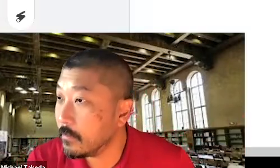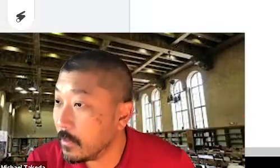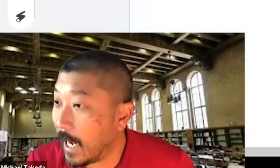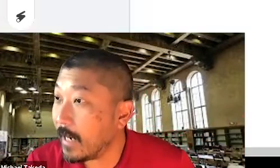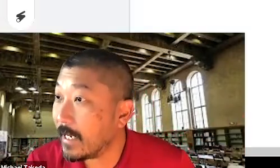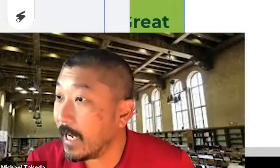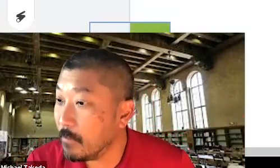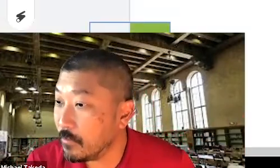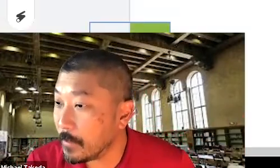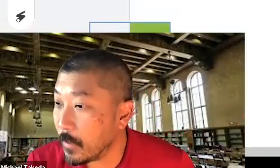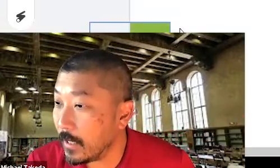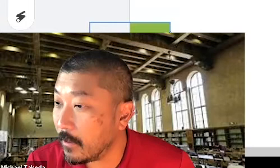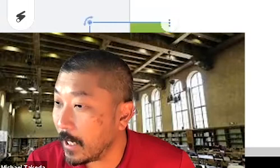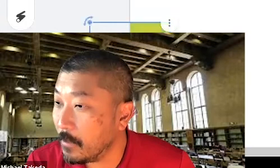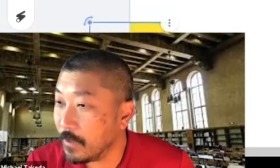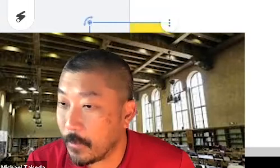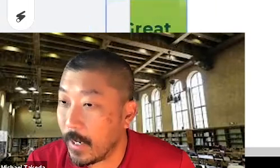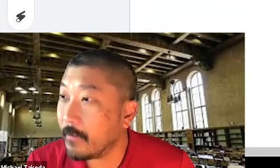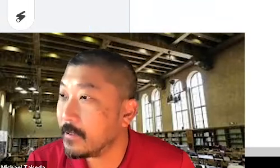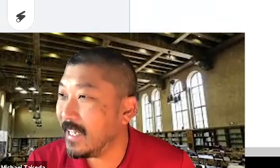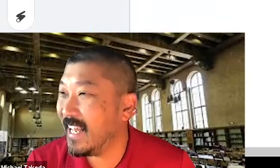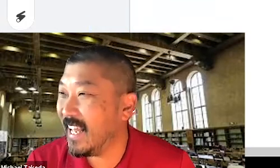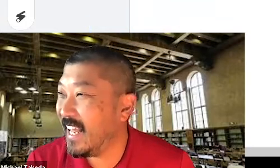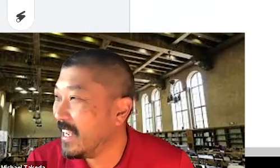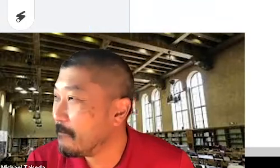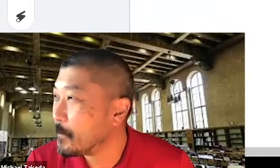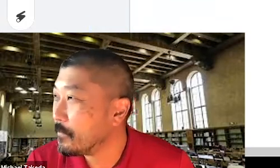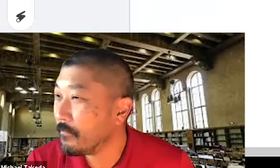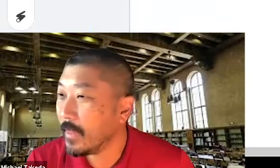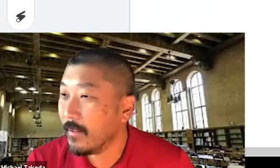or I can kind of move them as well. I'll kind of move them around.